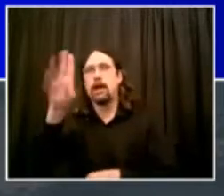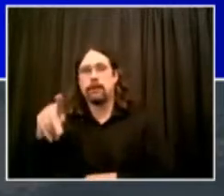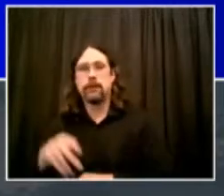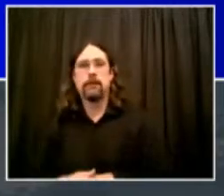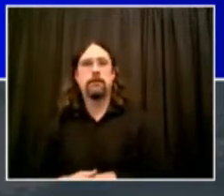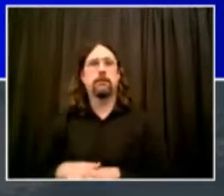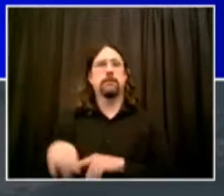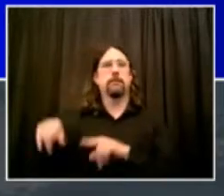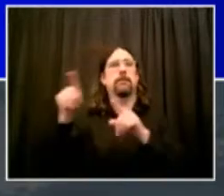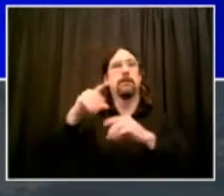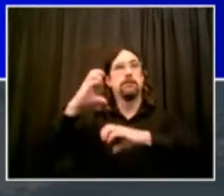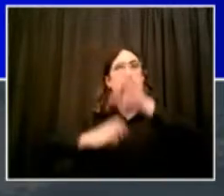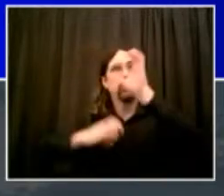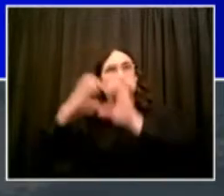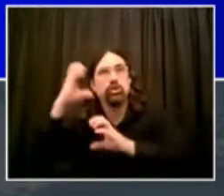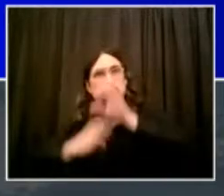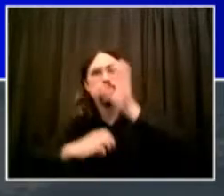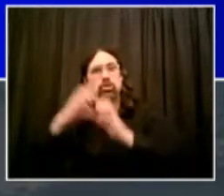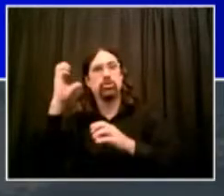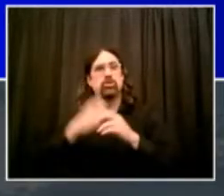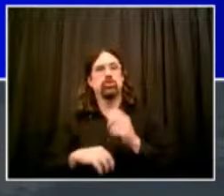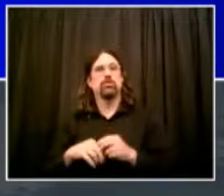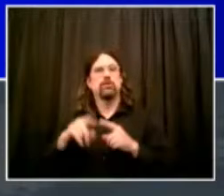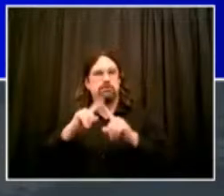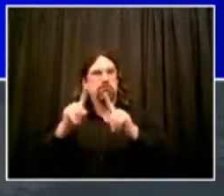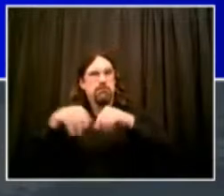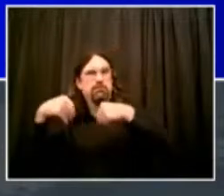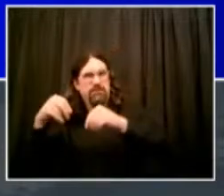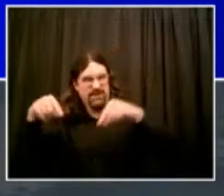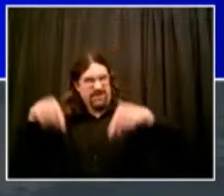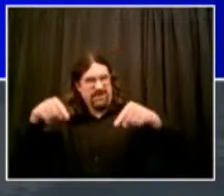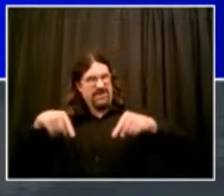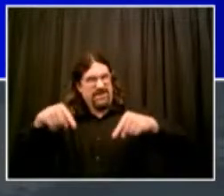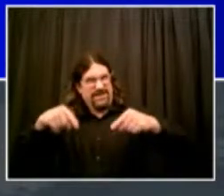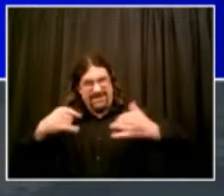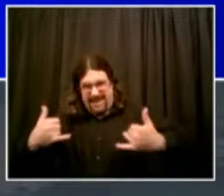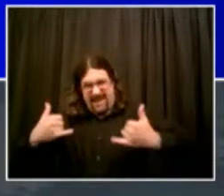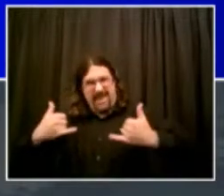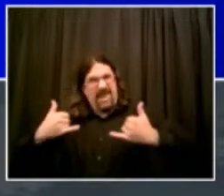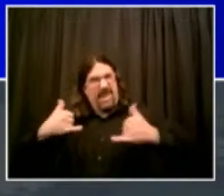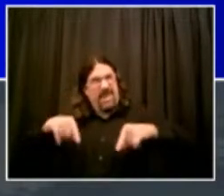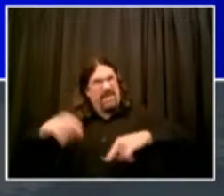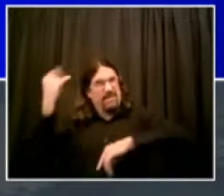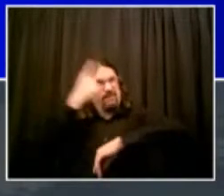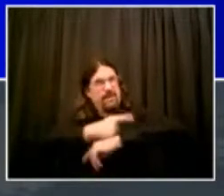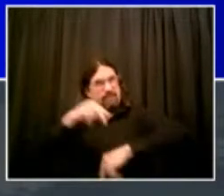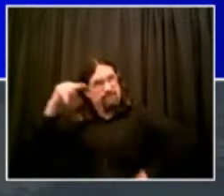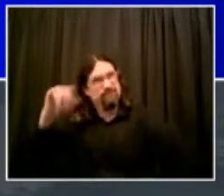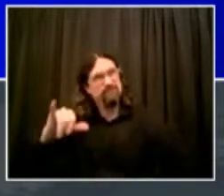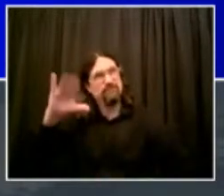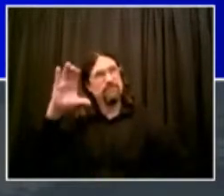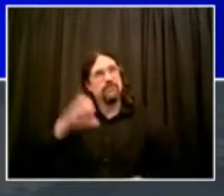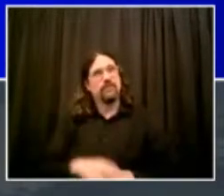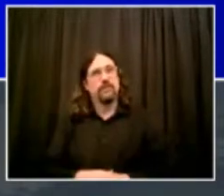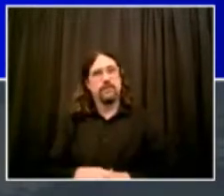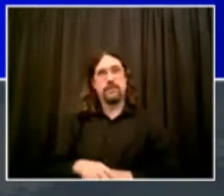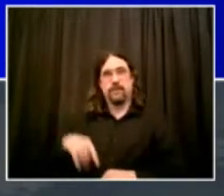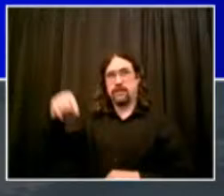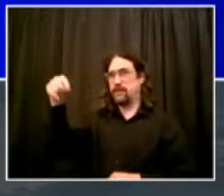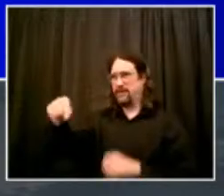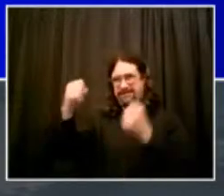most dynamic companies in New York City right here. Thousands are coming back to work here today. And